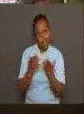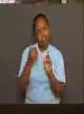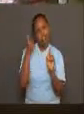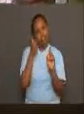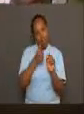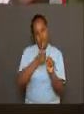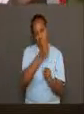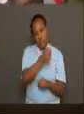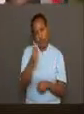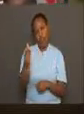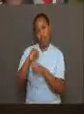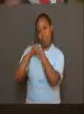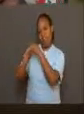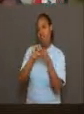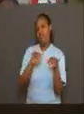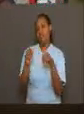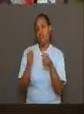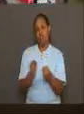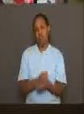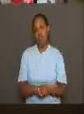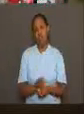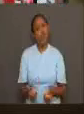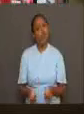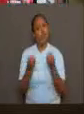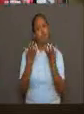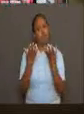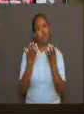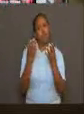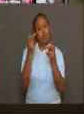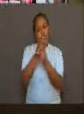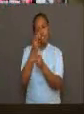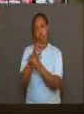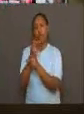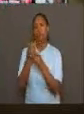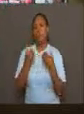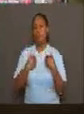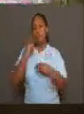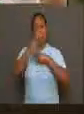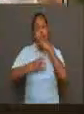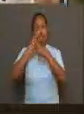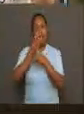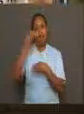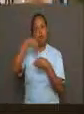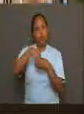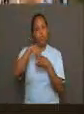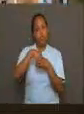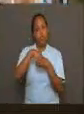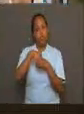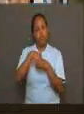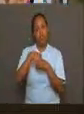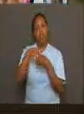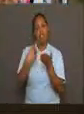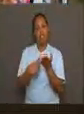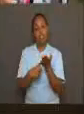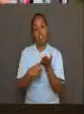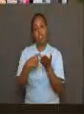themselves. There are a number of organizations around the world that are working to